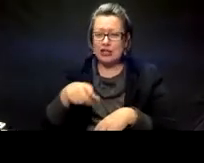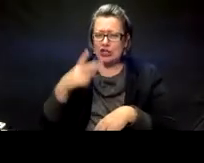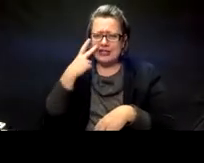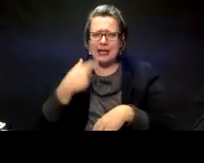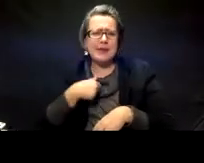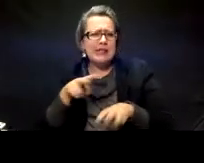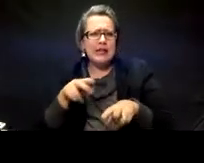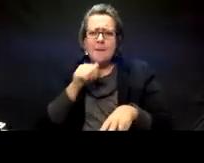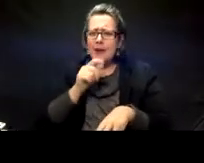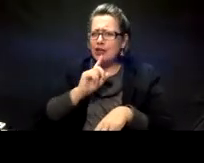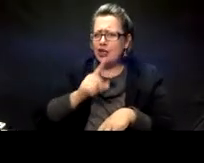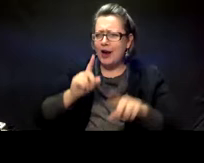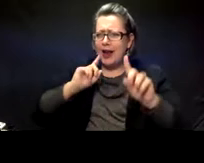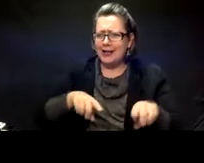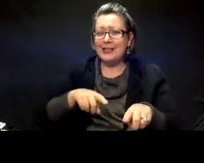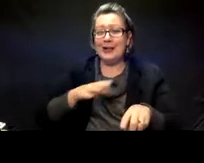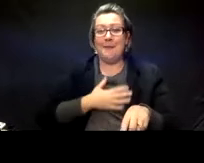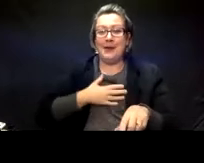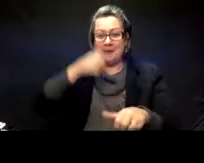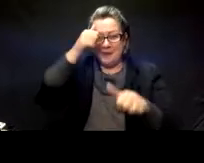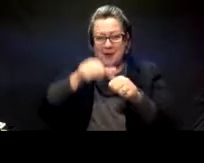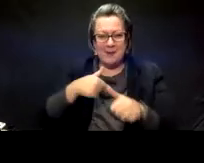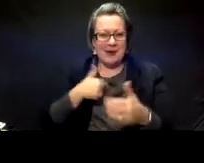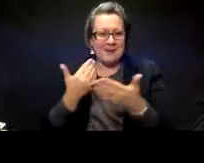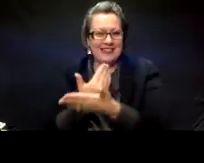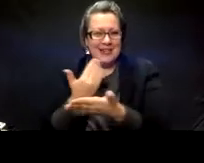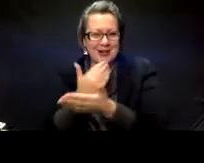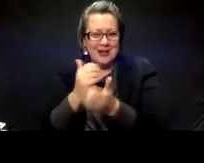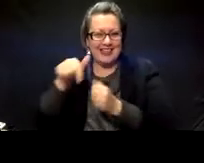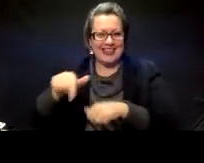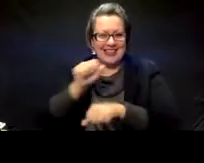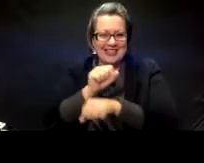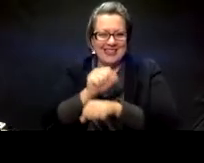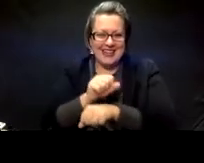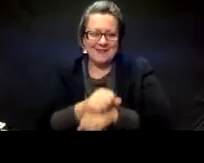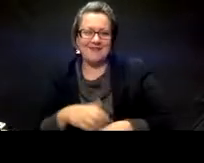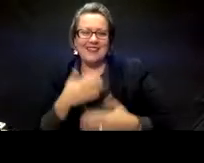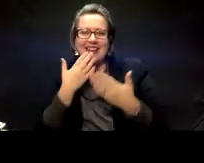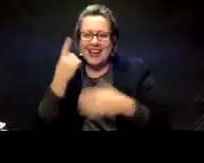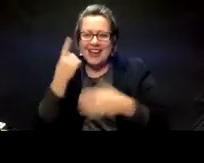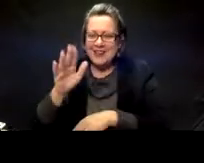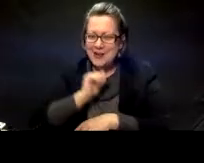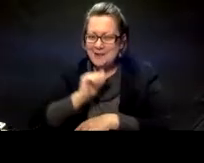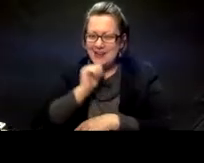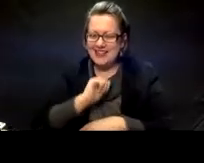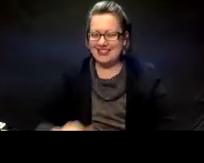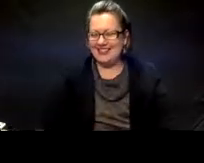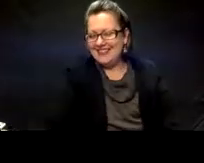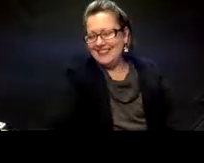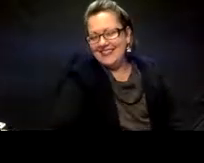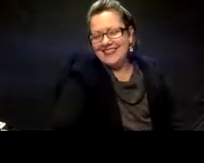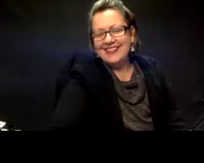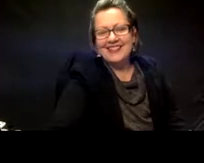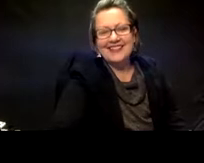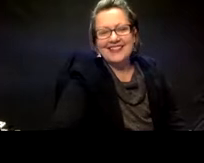flies. Any questions, if you're not sure about, or you see me unable to answer a question, just